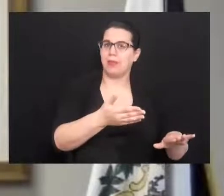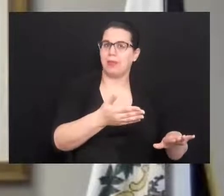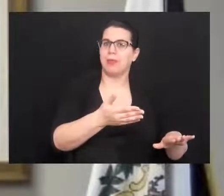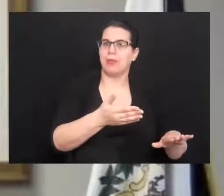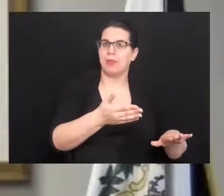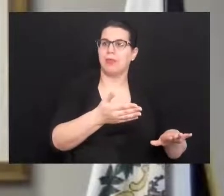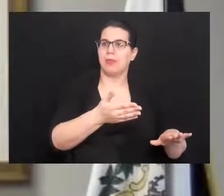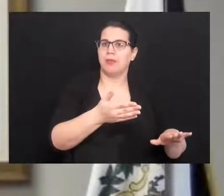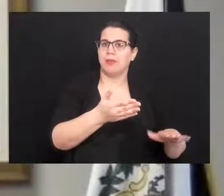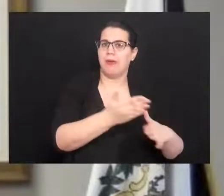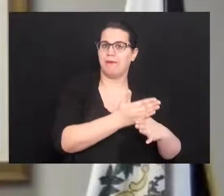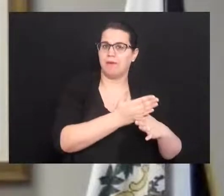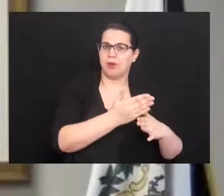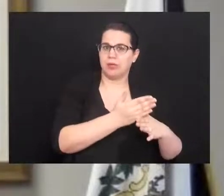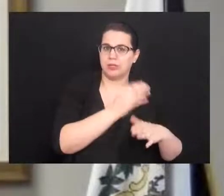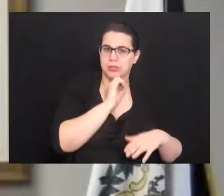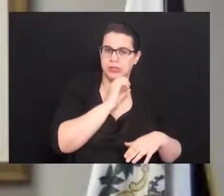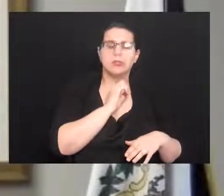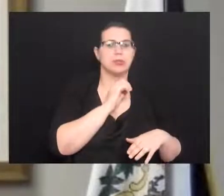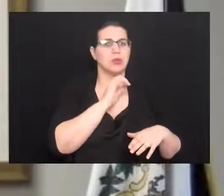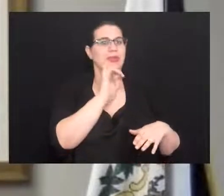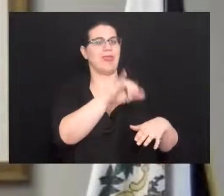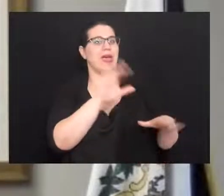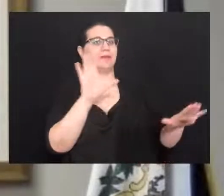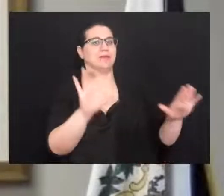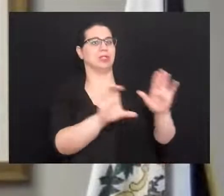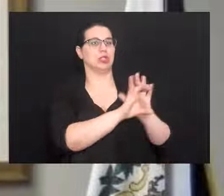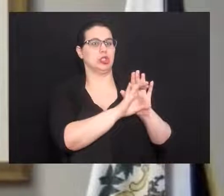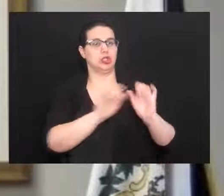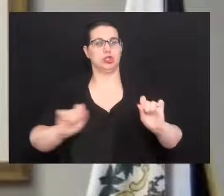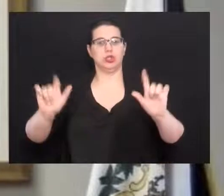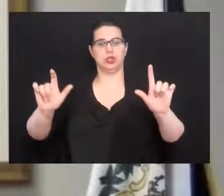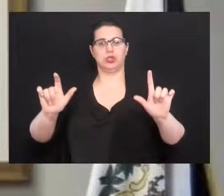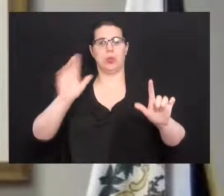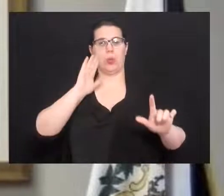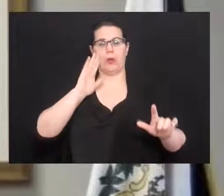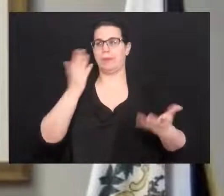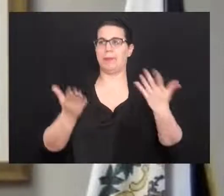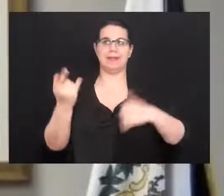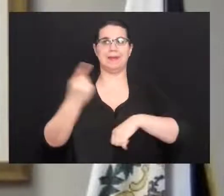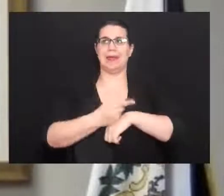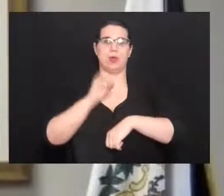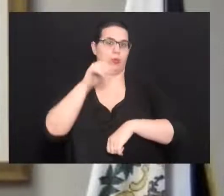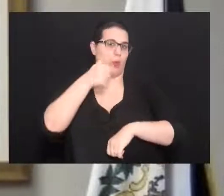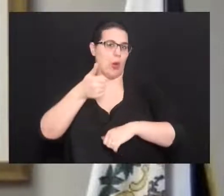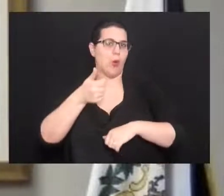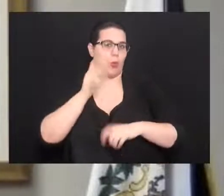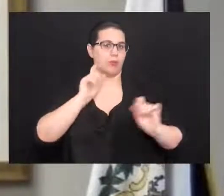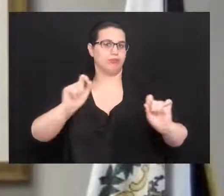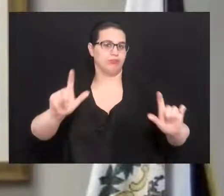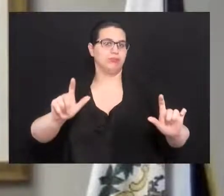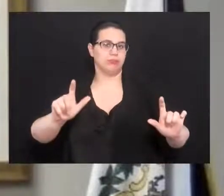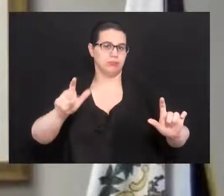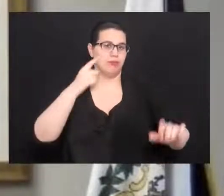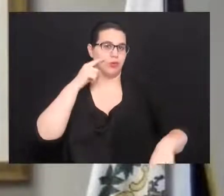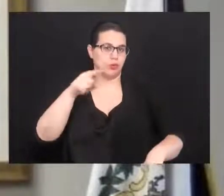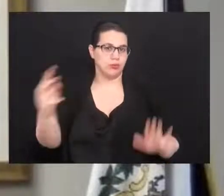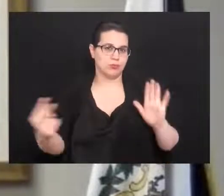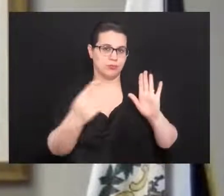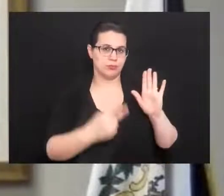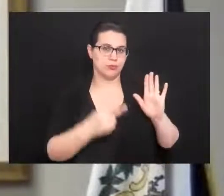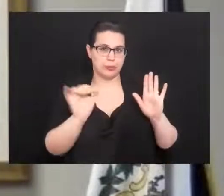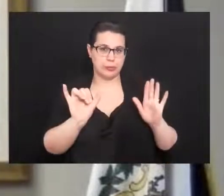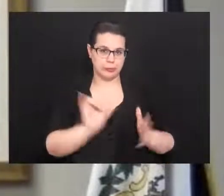pandemic started. So we're adding that to the graph. You may see that later this afternoon or tomorrow to provide a cumulative death rate as